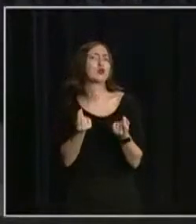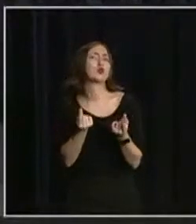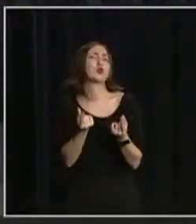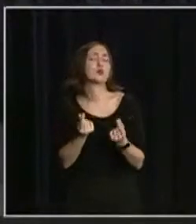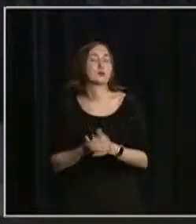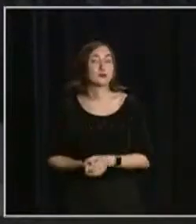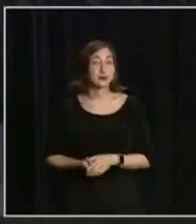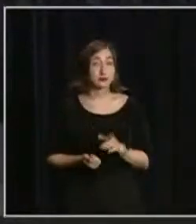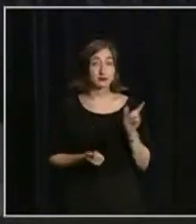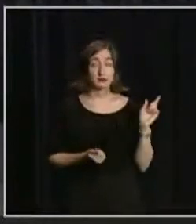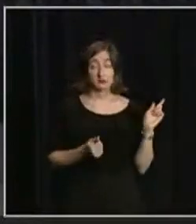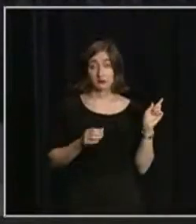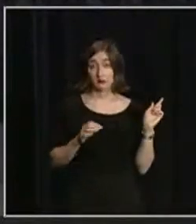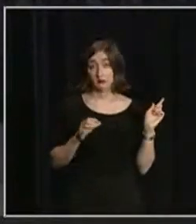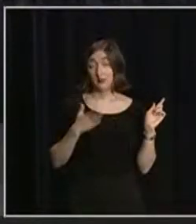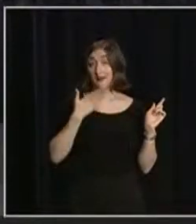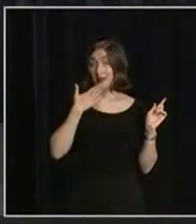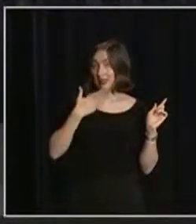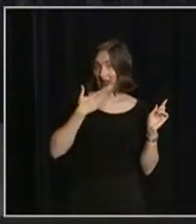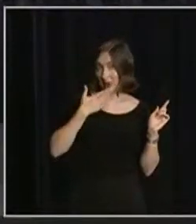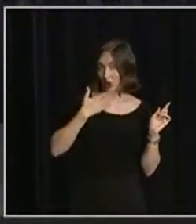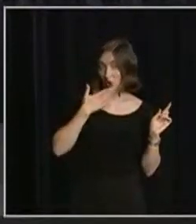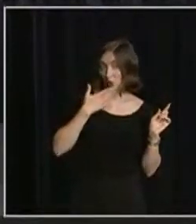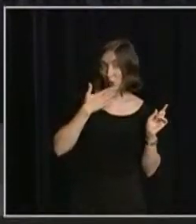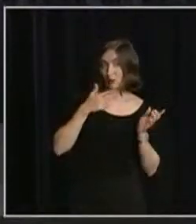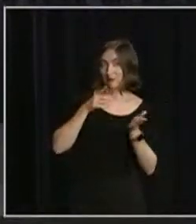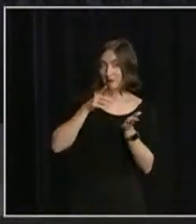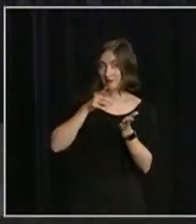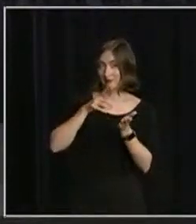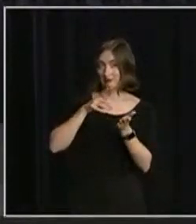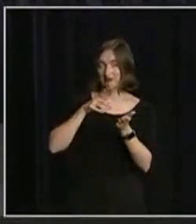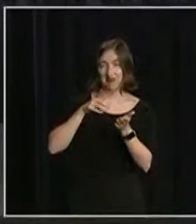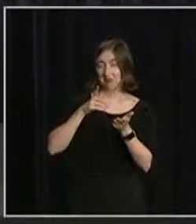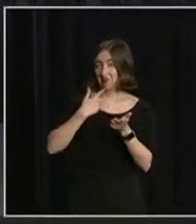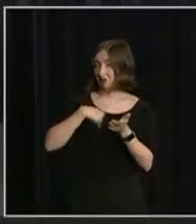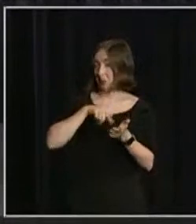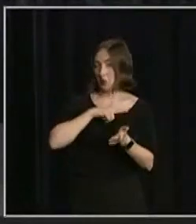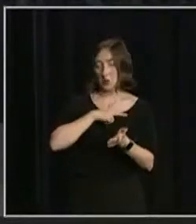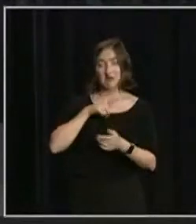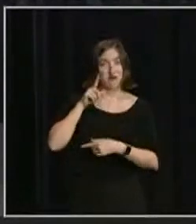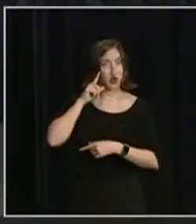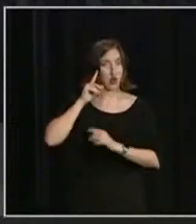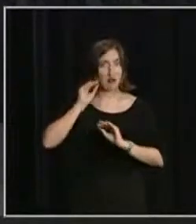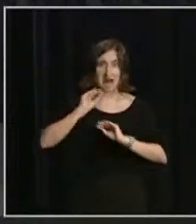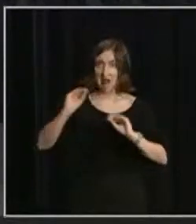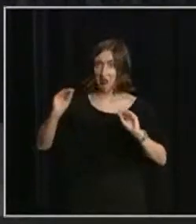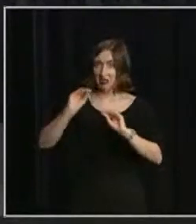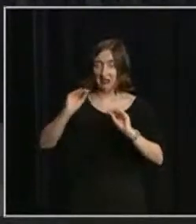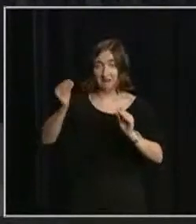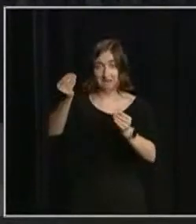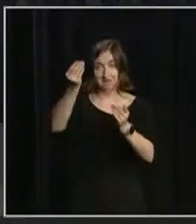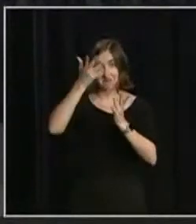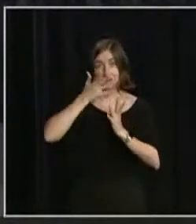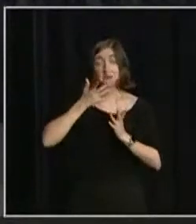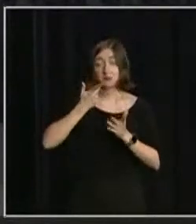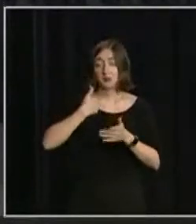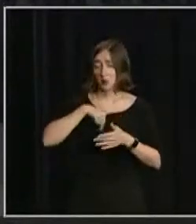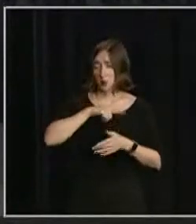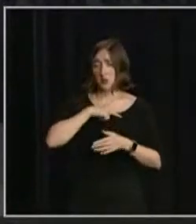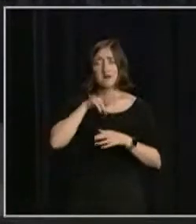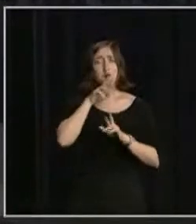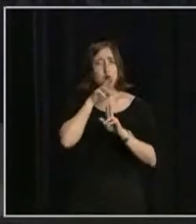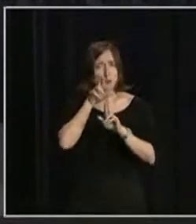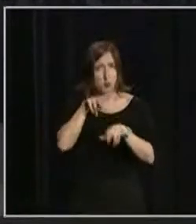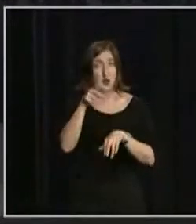Thank you for the question. That does not sound like an update that we've received, so we have been reporting out systematically about any